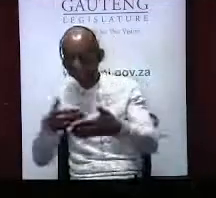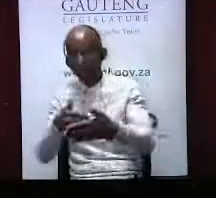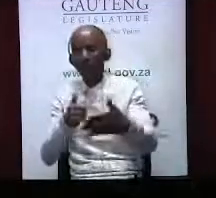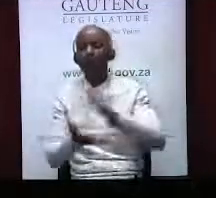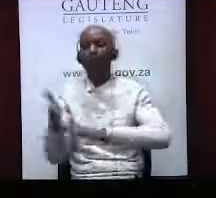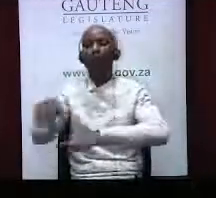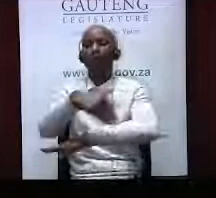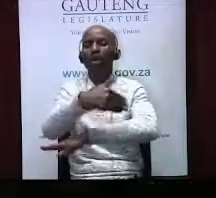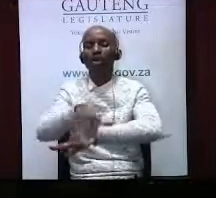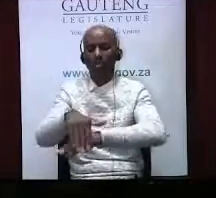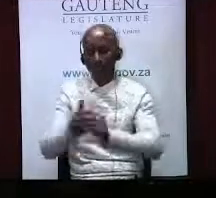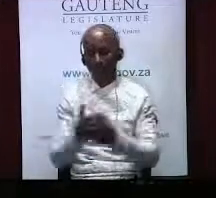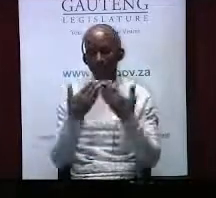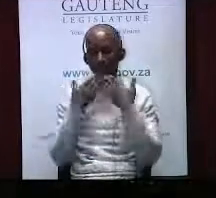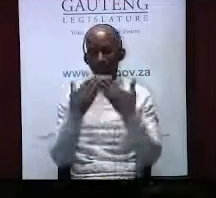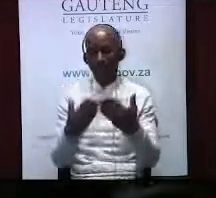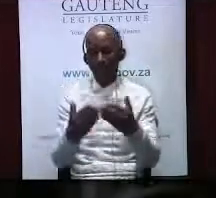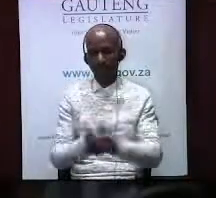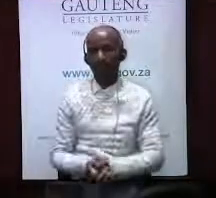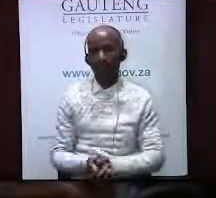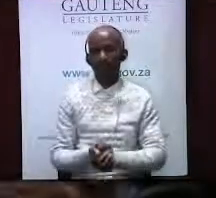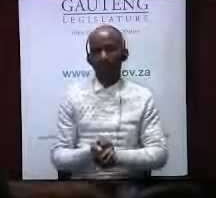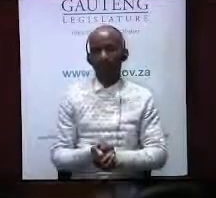you go out there. Thank you.